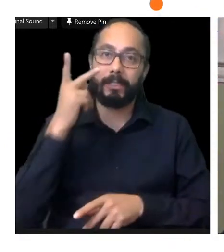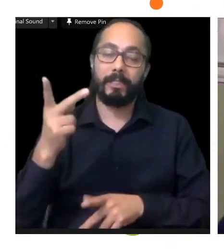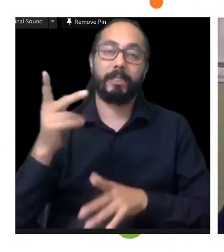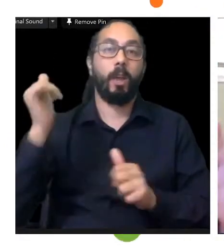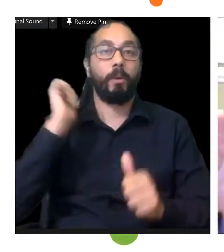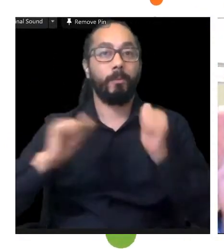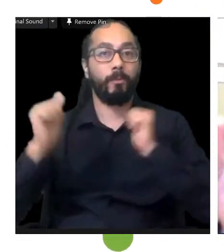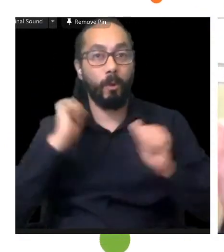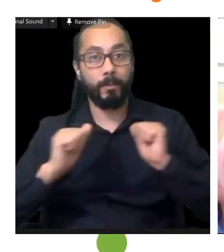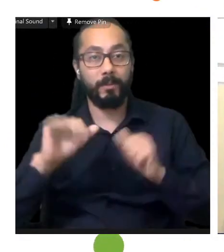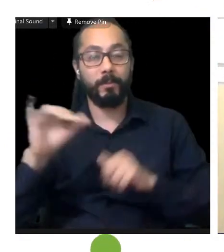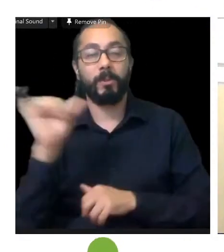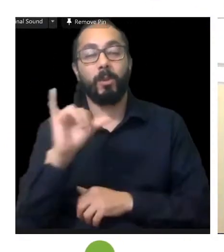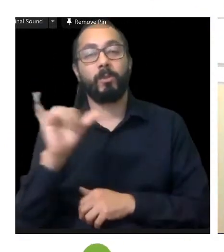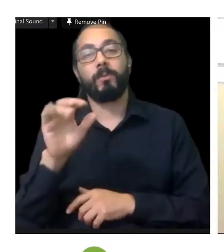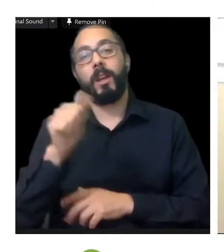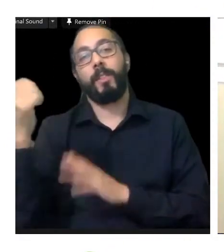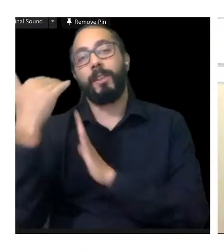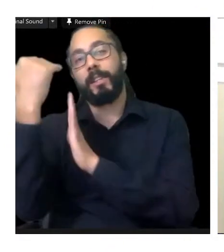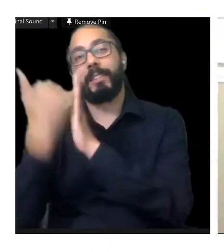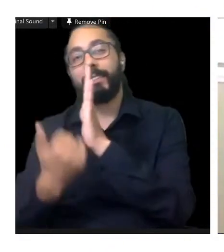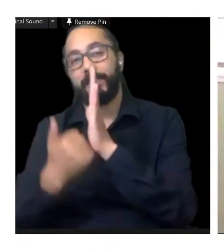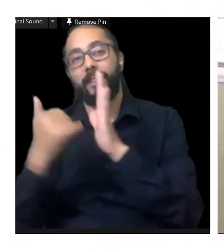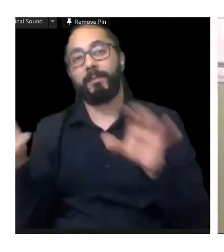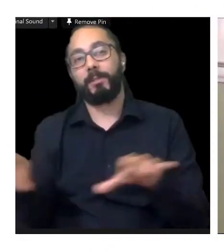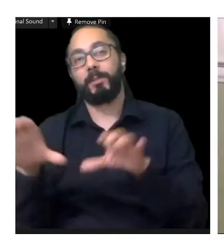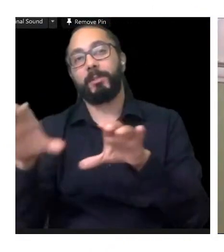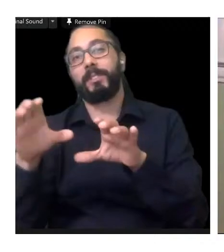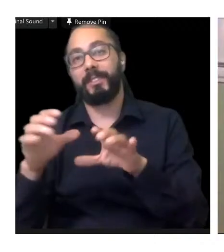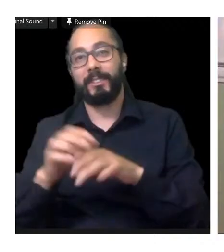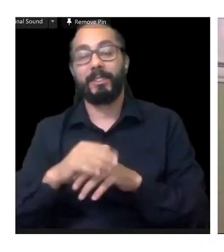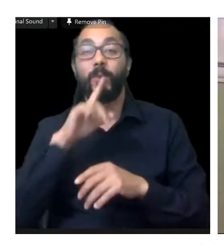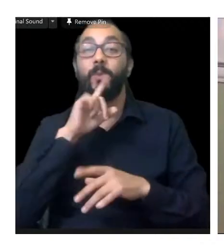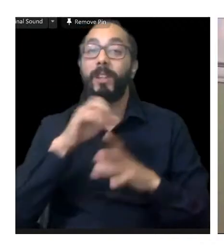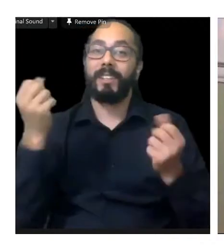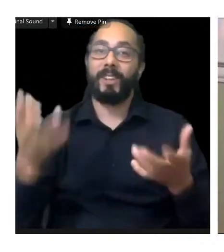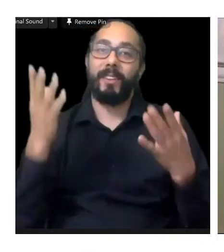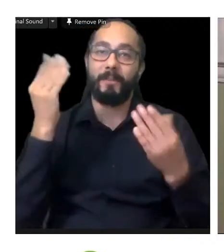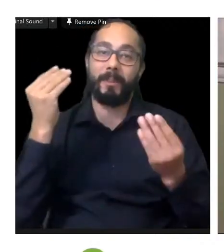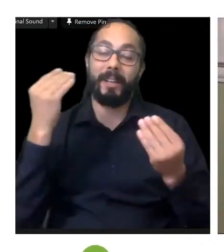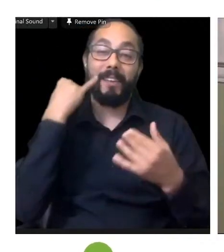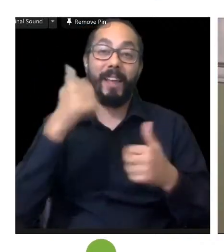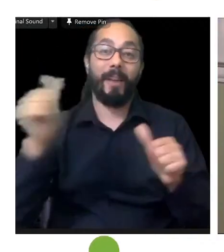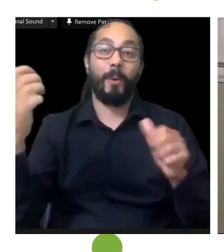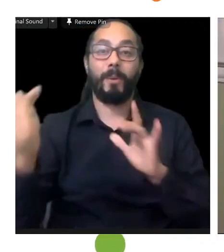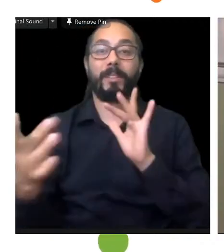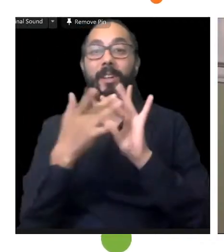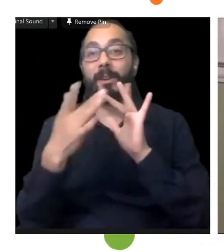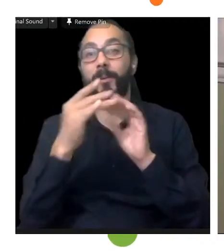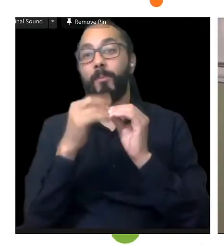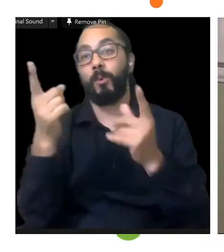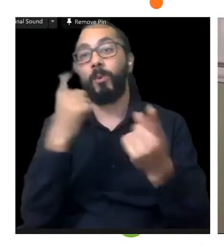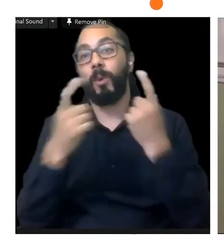but then also this whole other list. So again, that's a lot of information. Feel free if anyone wants to reach out if they have more questions,